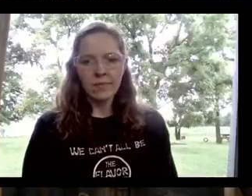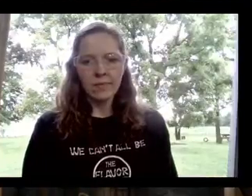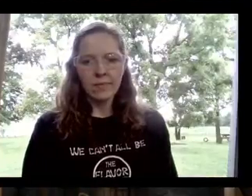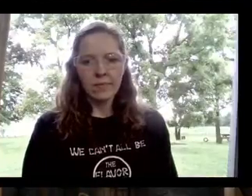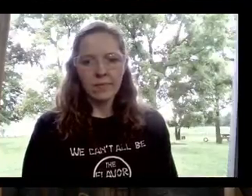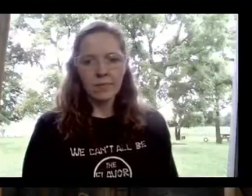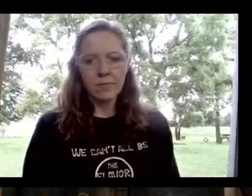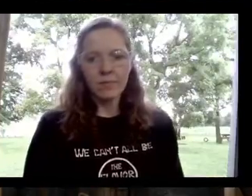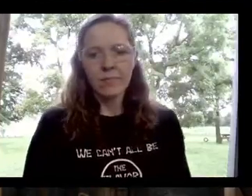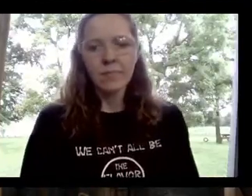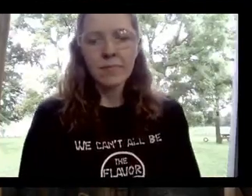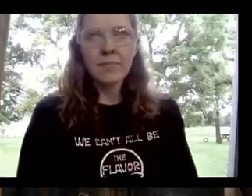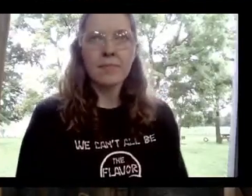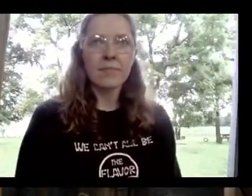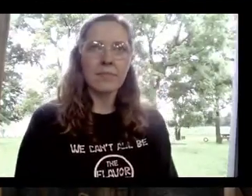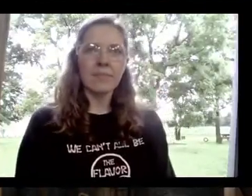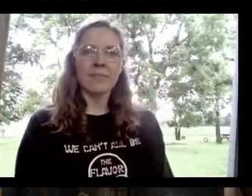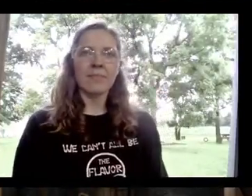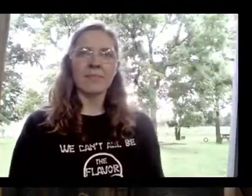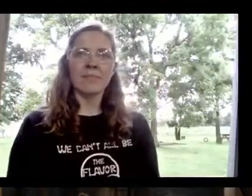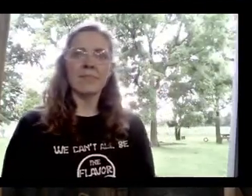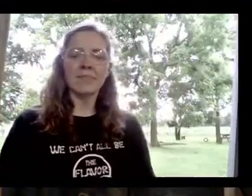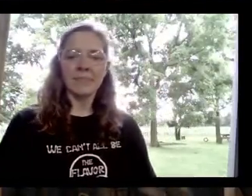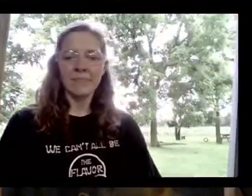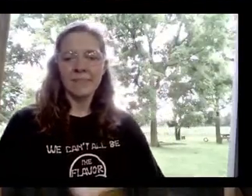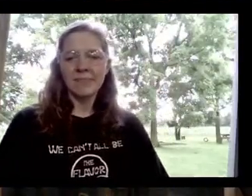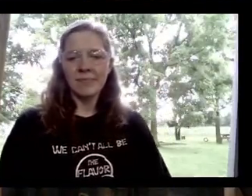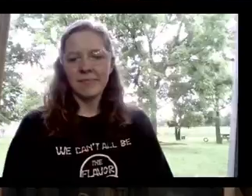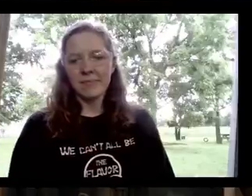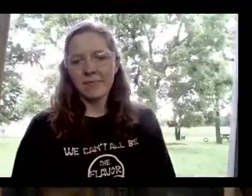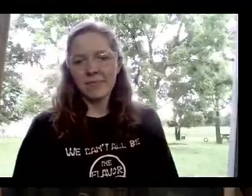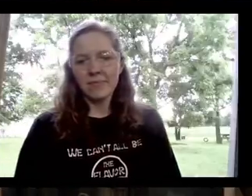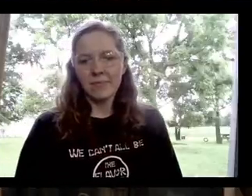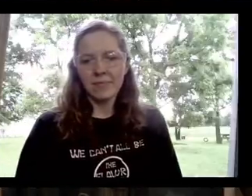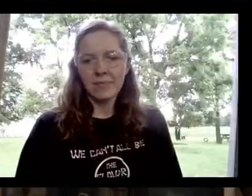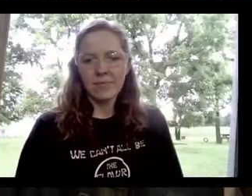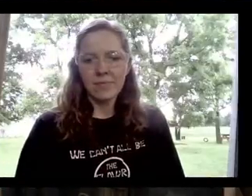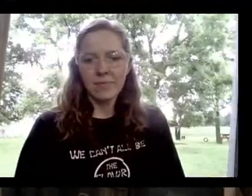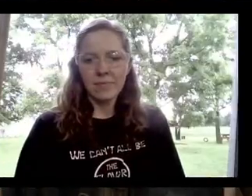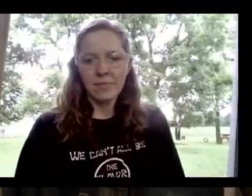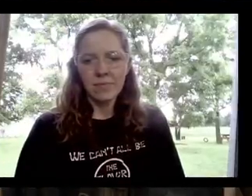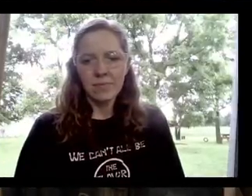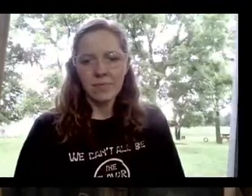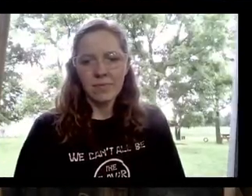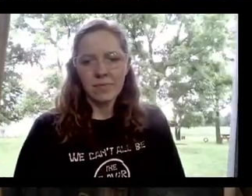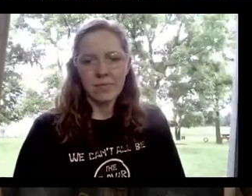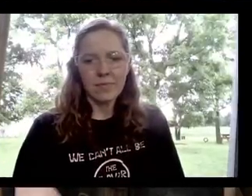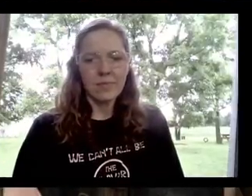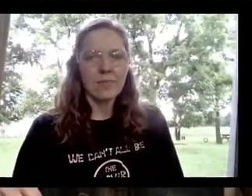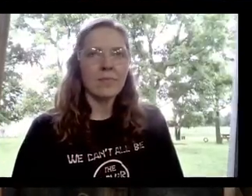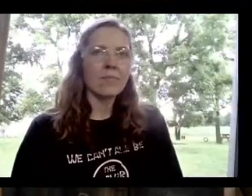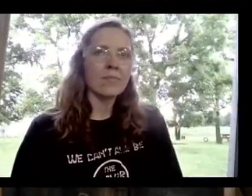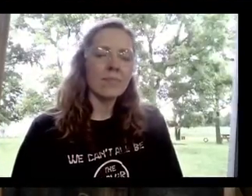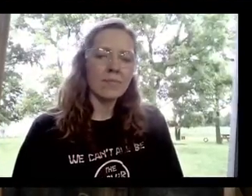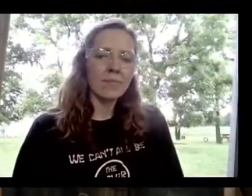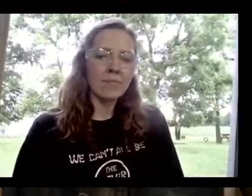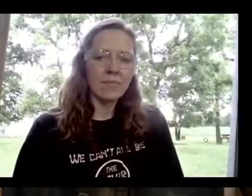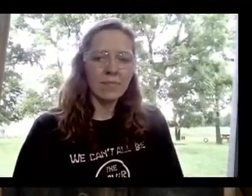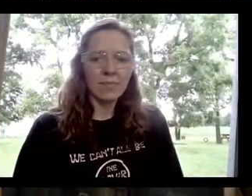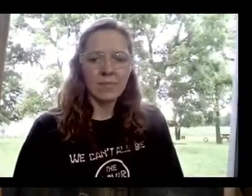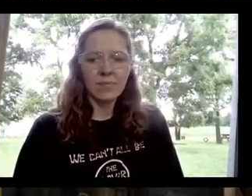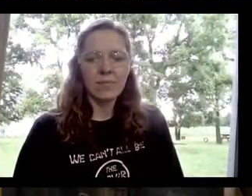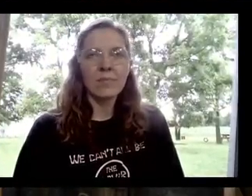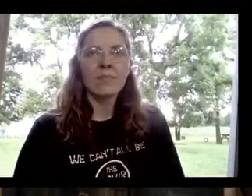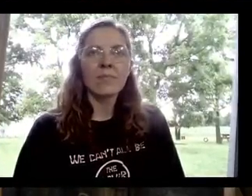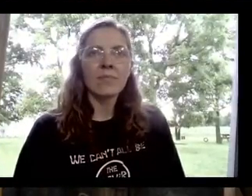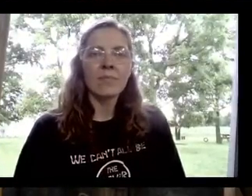to check for wrought iron to see if it is wrought iron is to take,